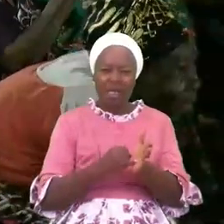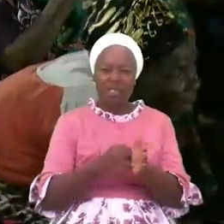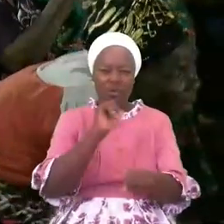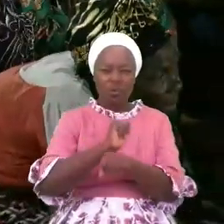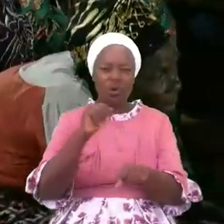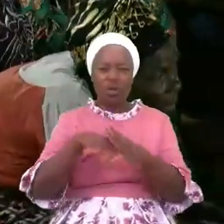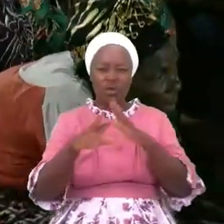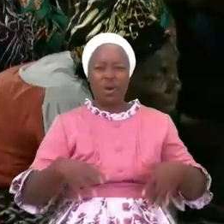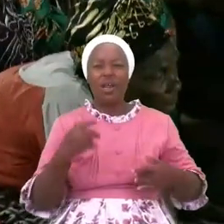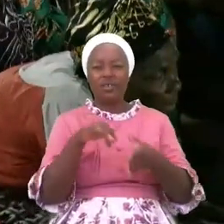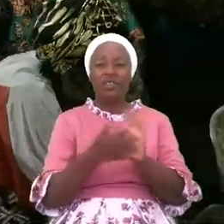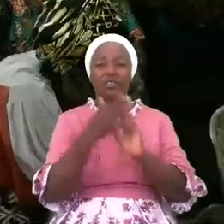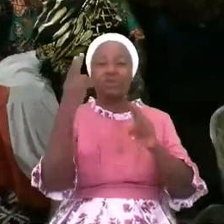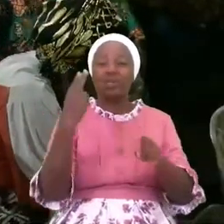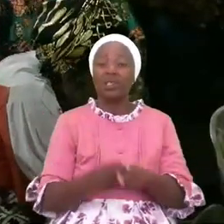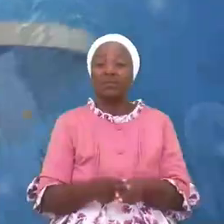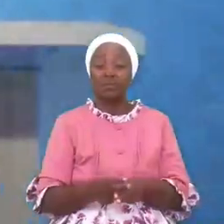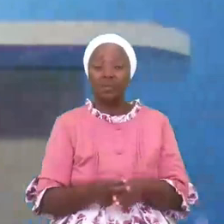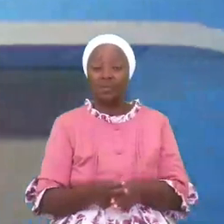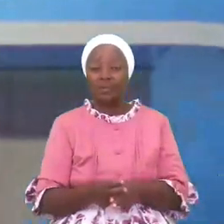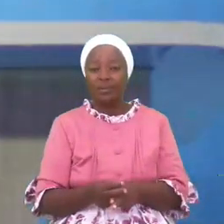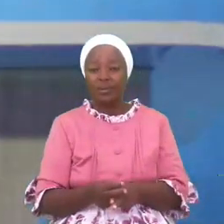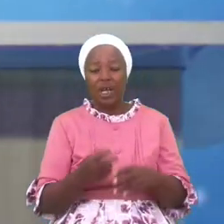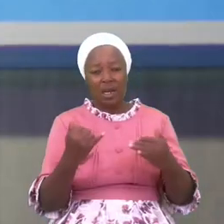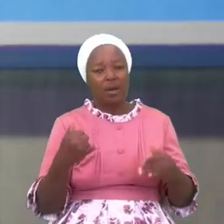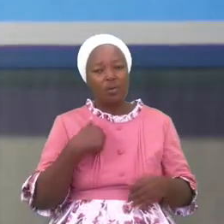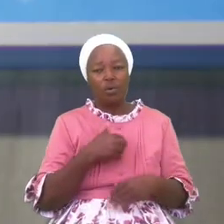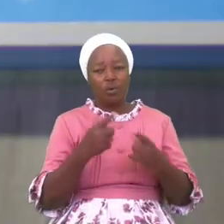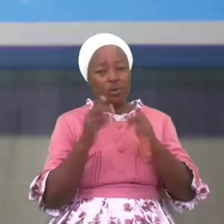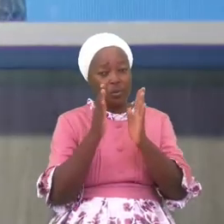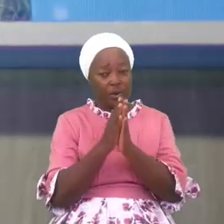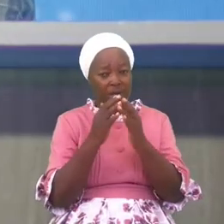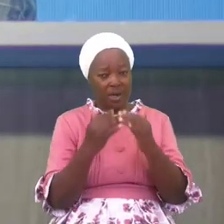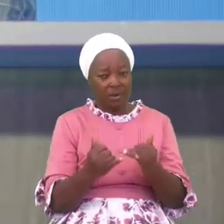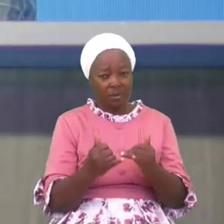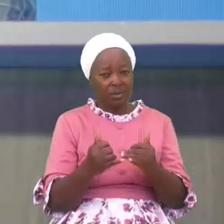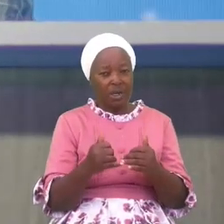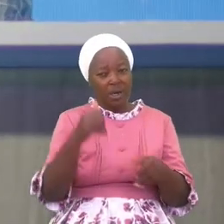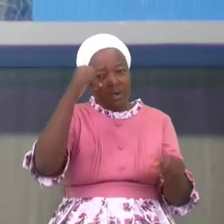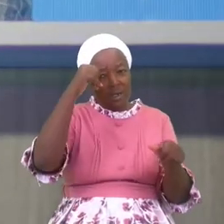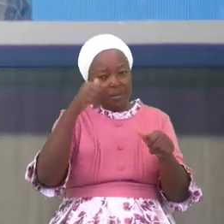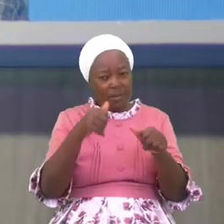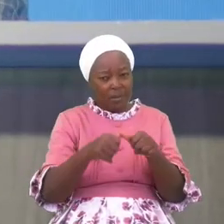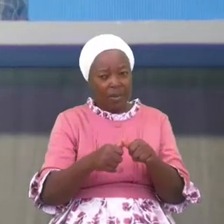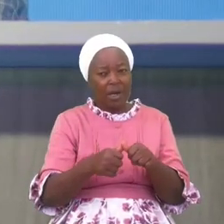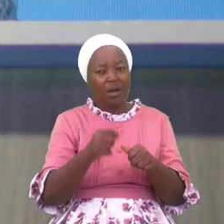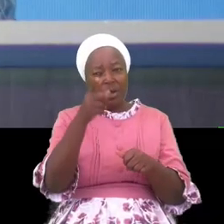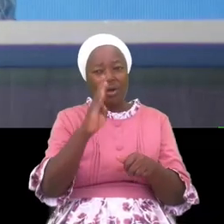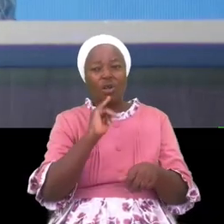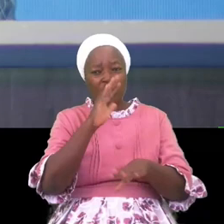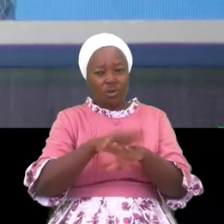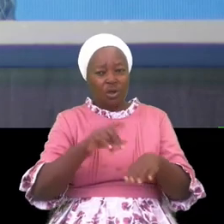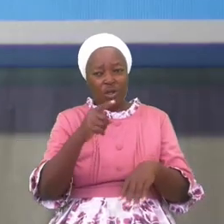Heads bowed and eyes closed. You now, from the depth of your heart, you